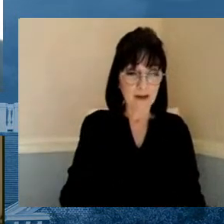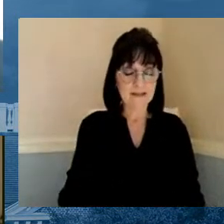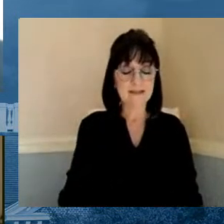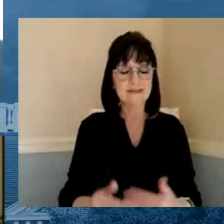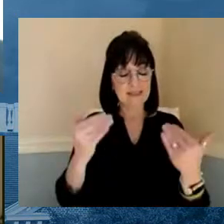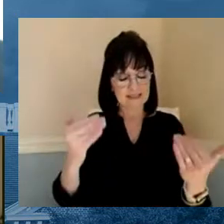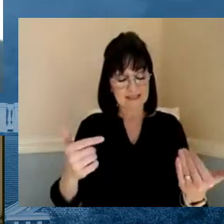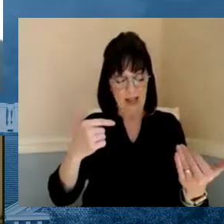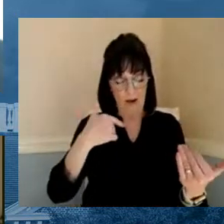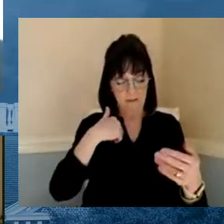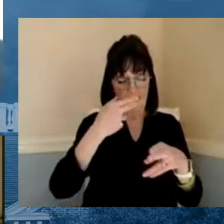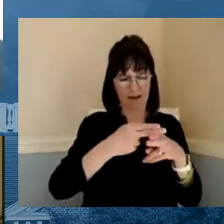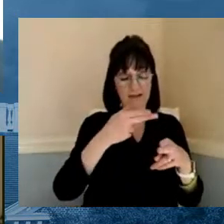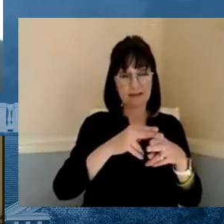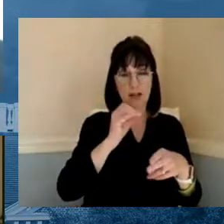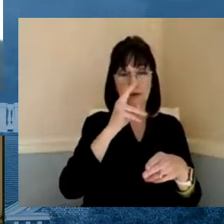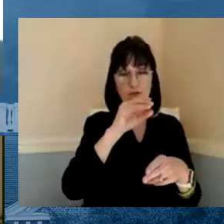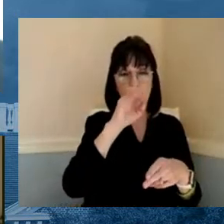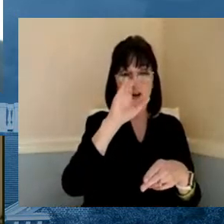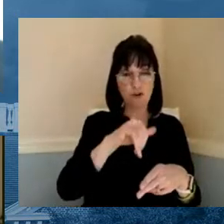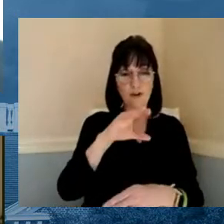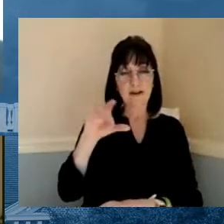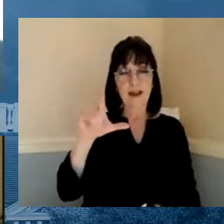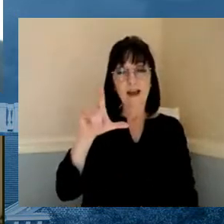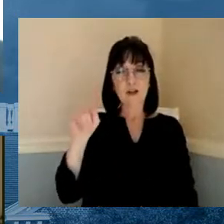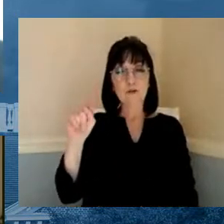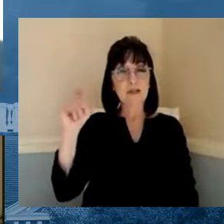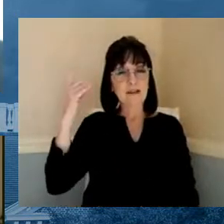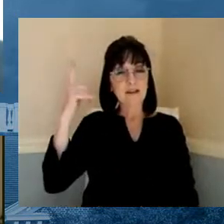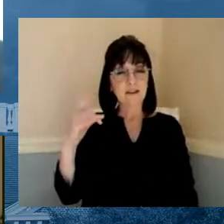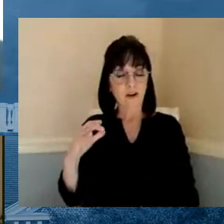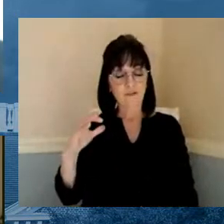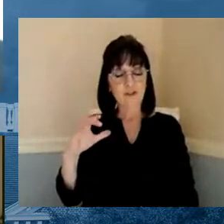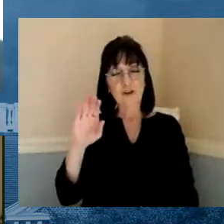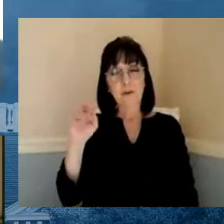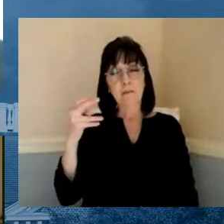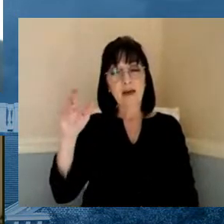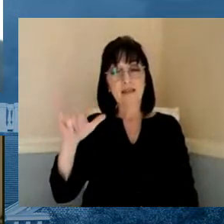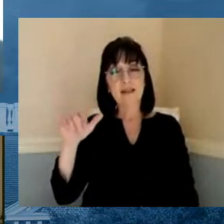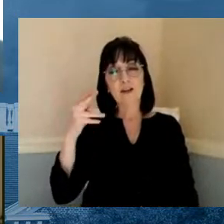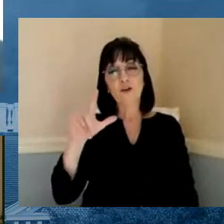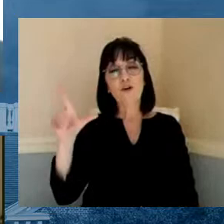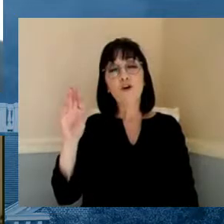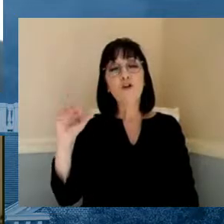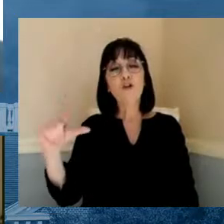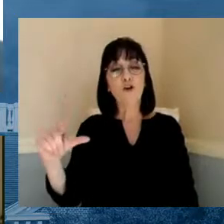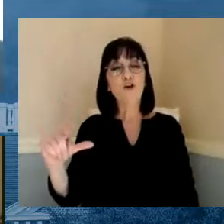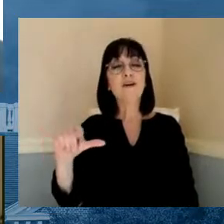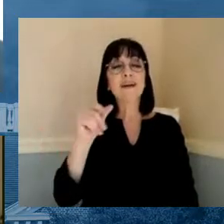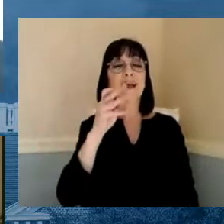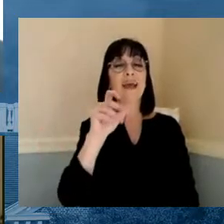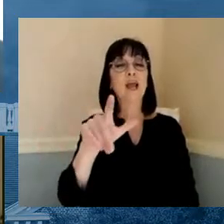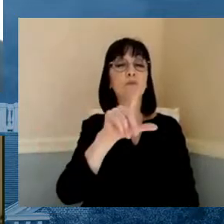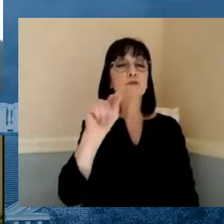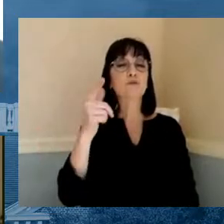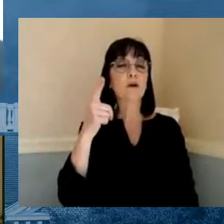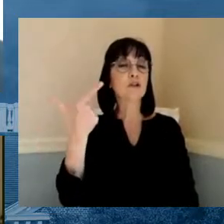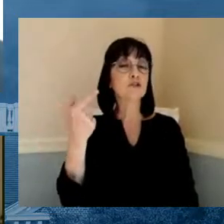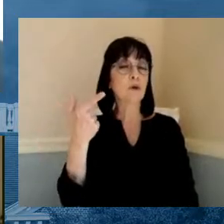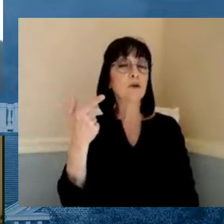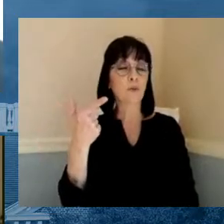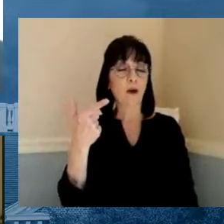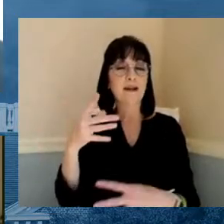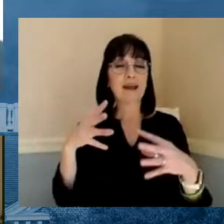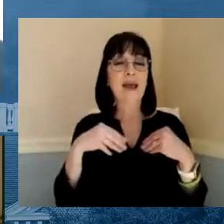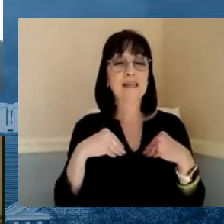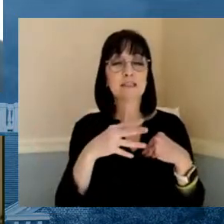Governor, and Bethany Hall Long, Lieutenant Governor, do hereby declare April 2021 as Autism Acceptance and Inclusion Month